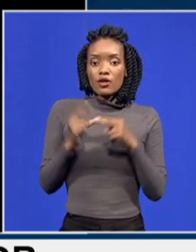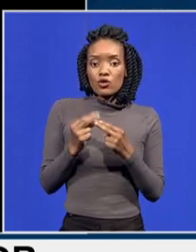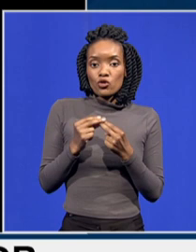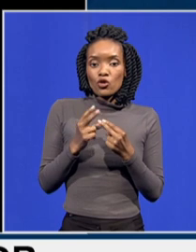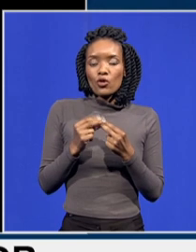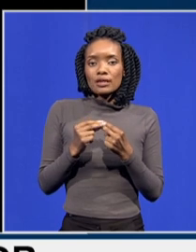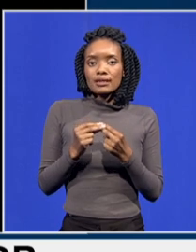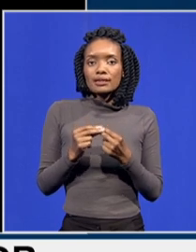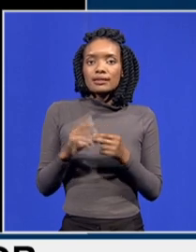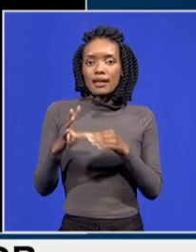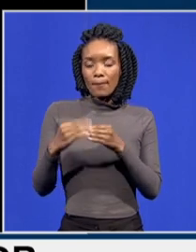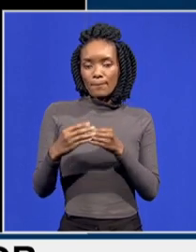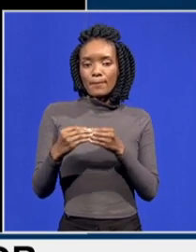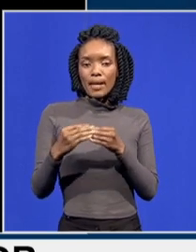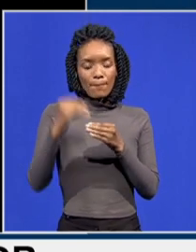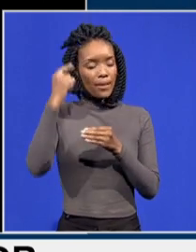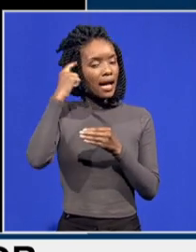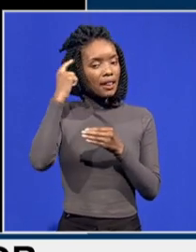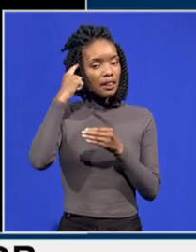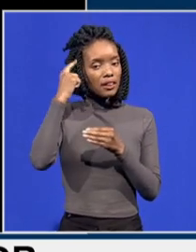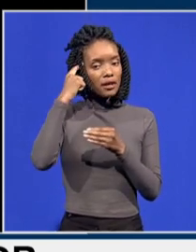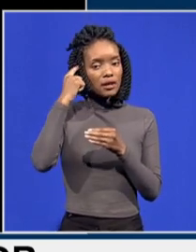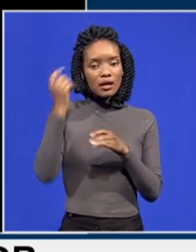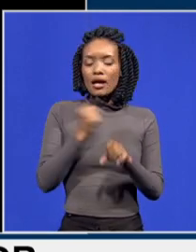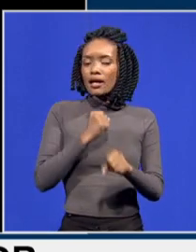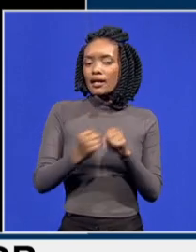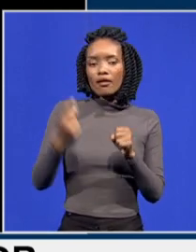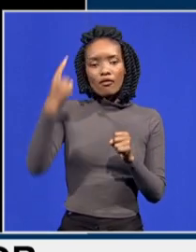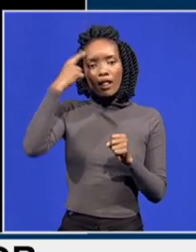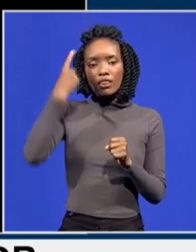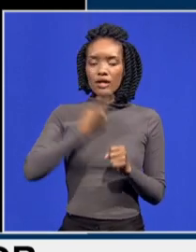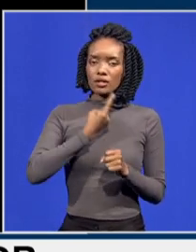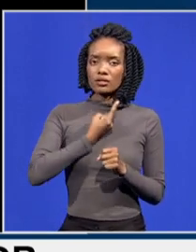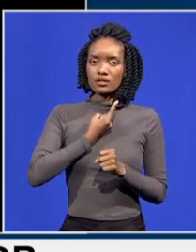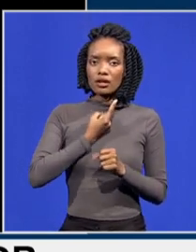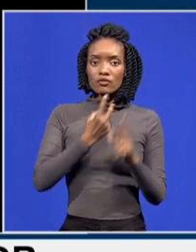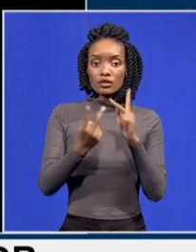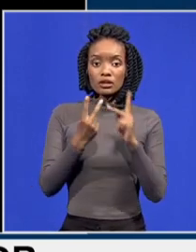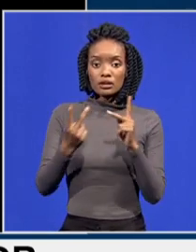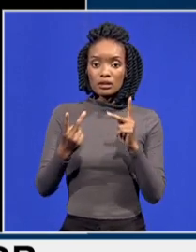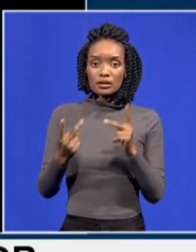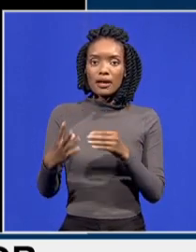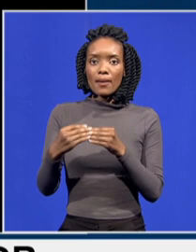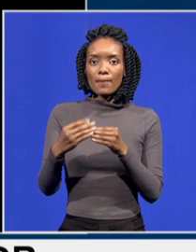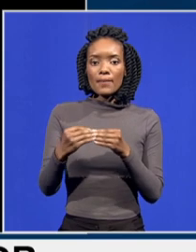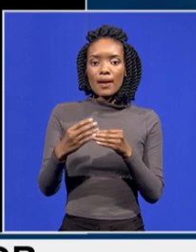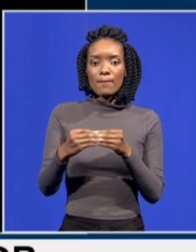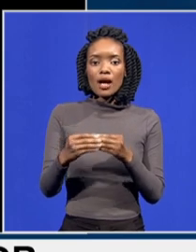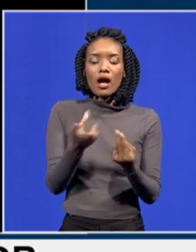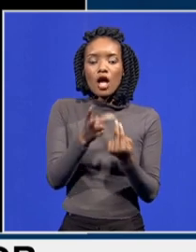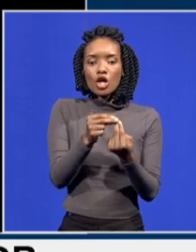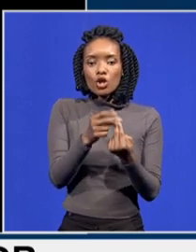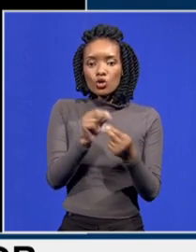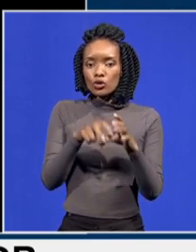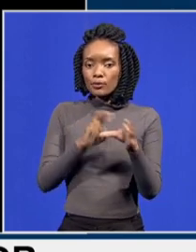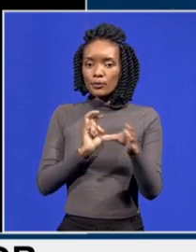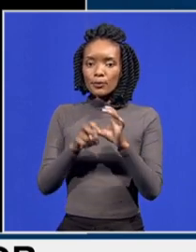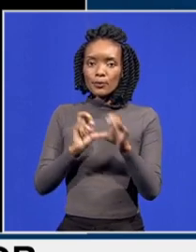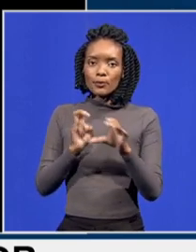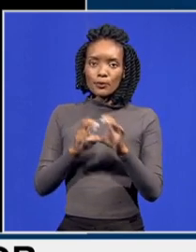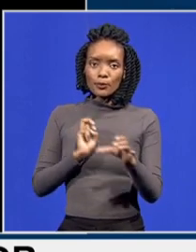leaders servicing themselves. We are seeing numbers of members dropping from the union and an increase